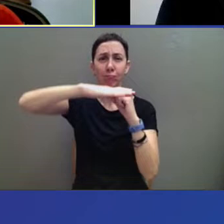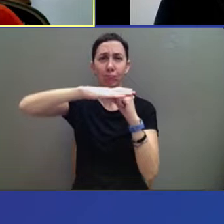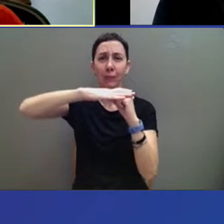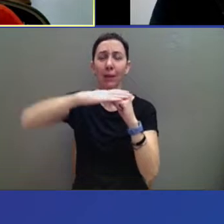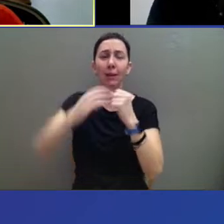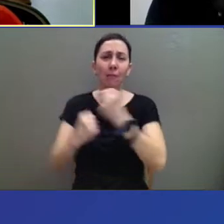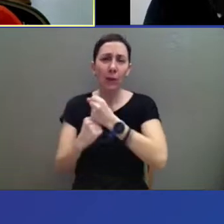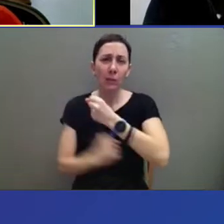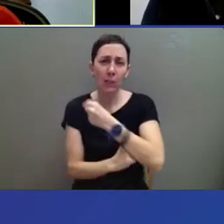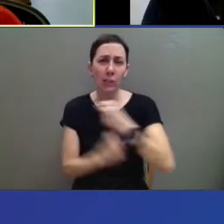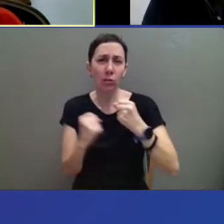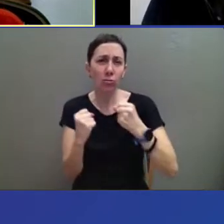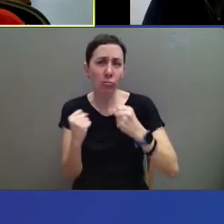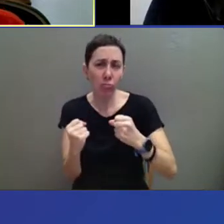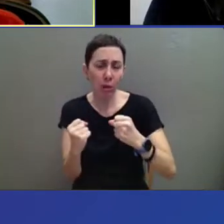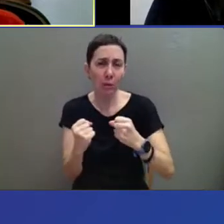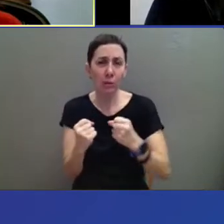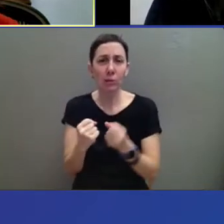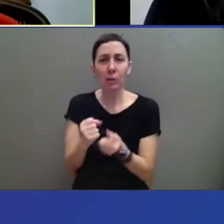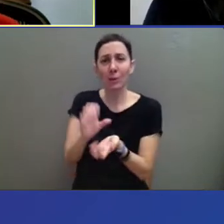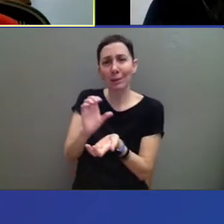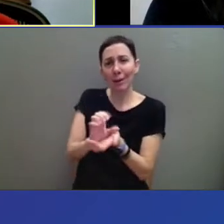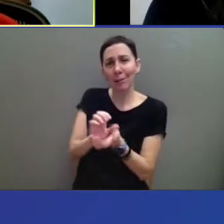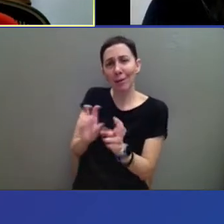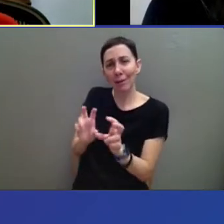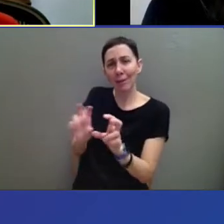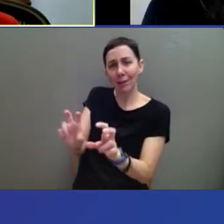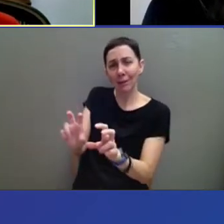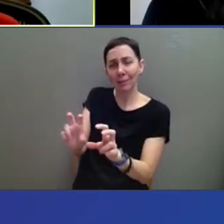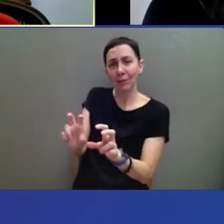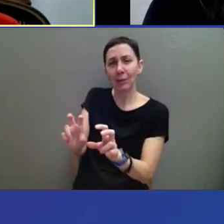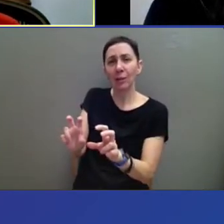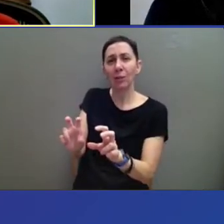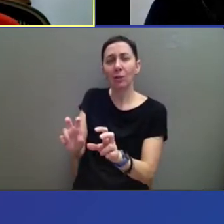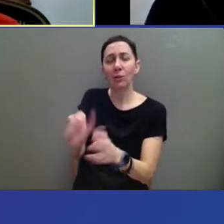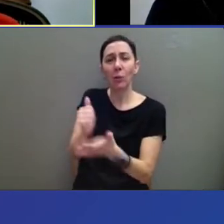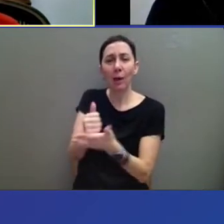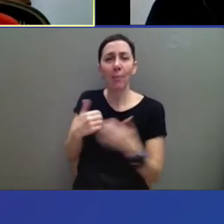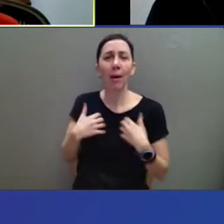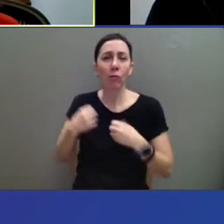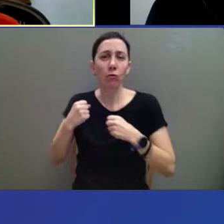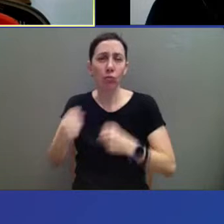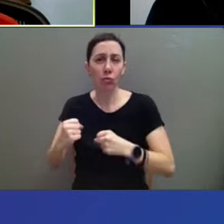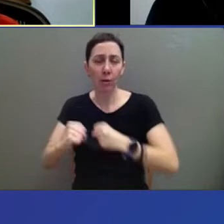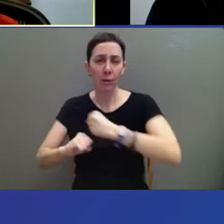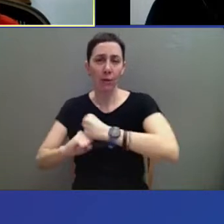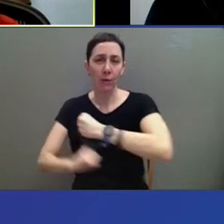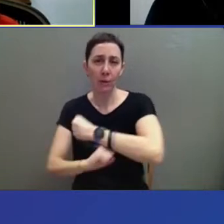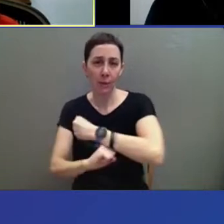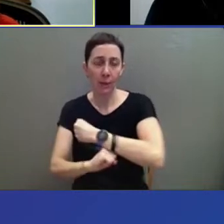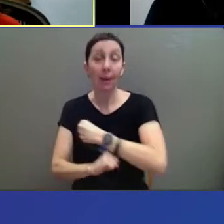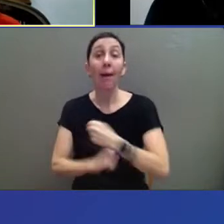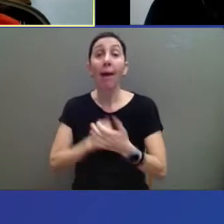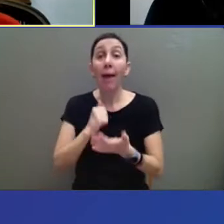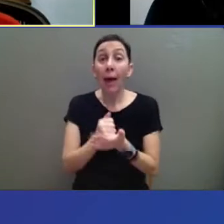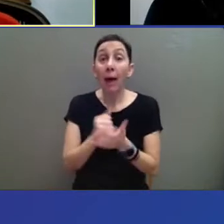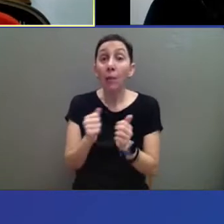capitalization investment comes in. So we will invest in debt